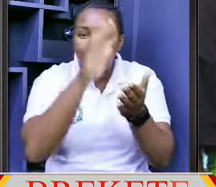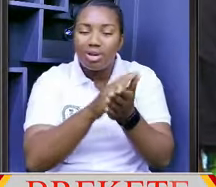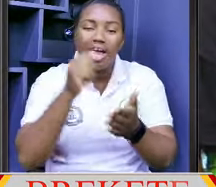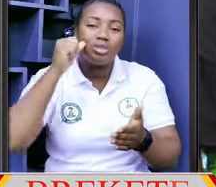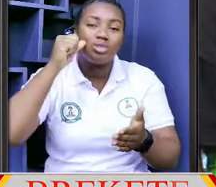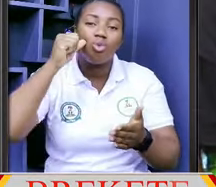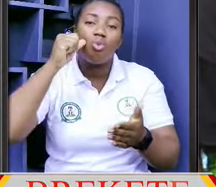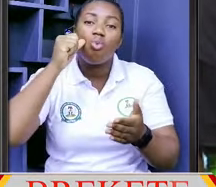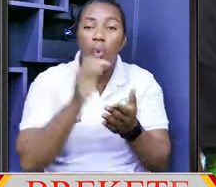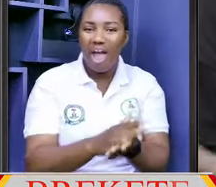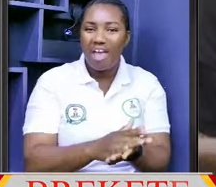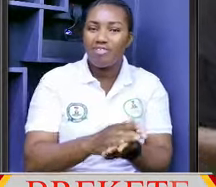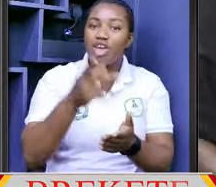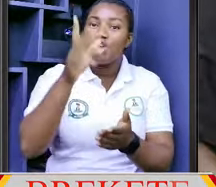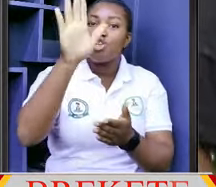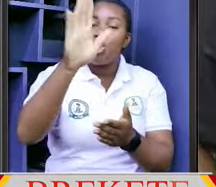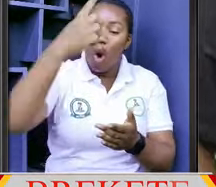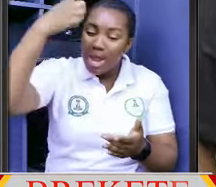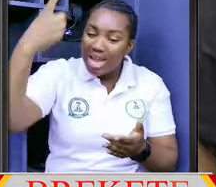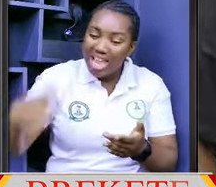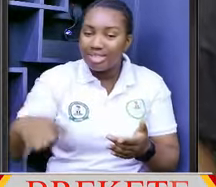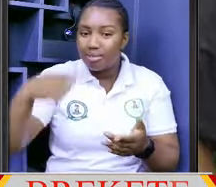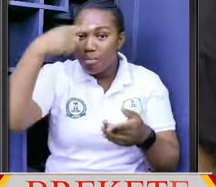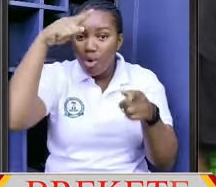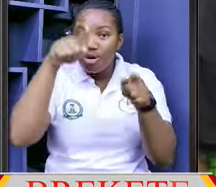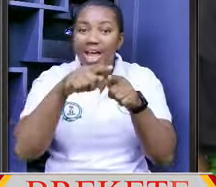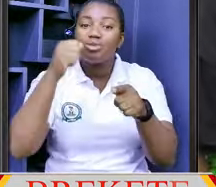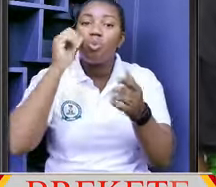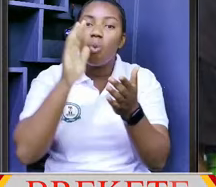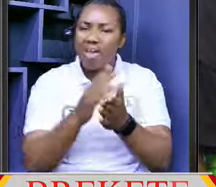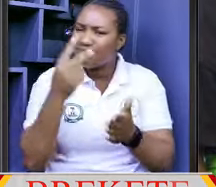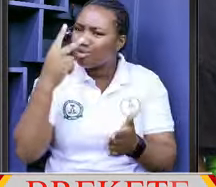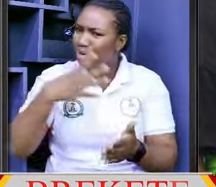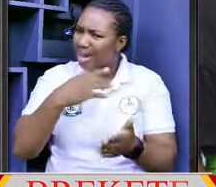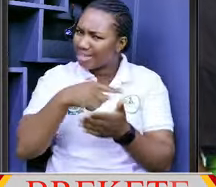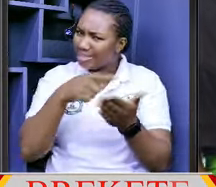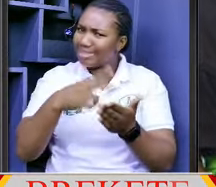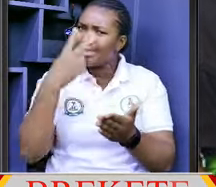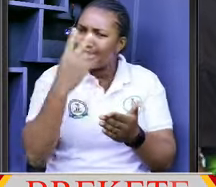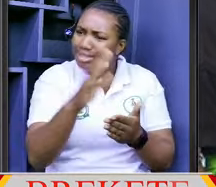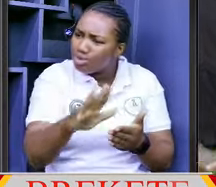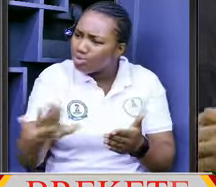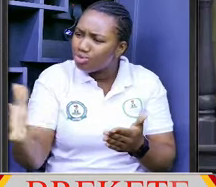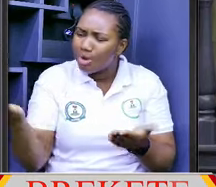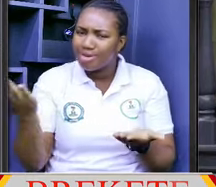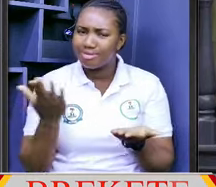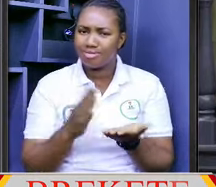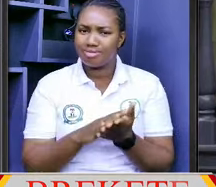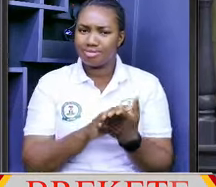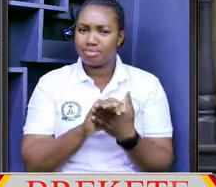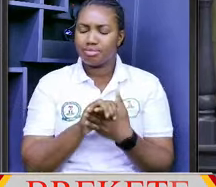late brother's wife, is looking like this? Look at the children.